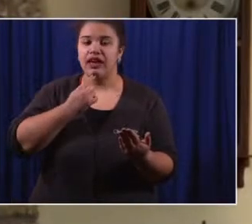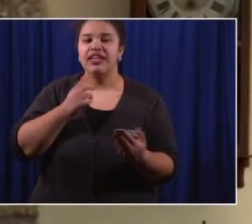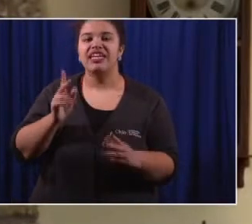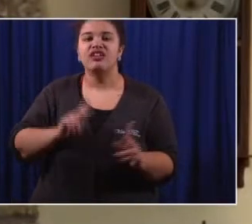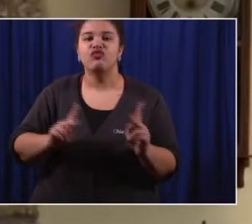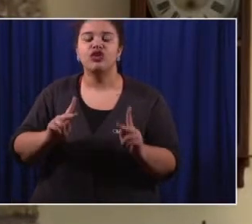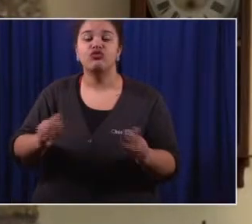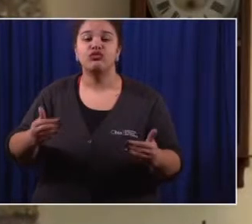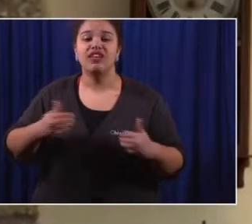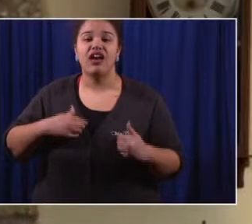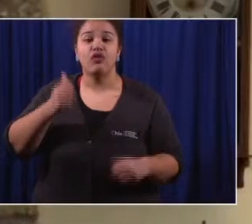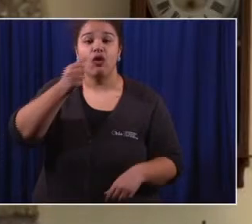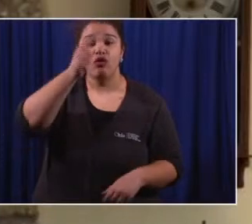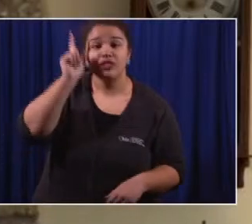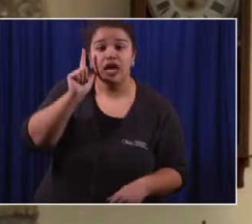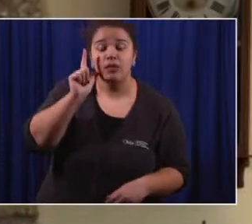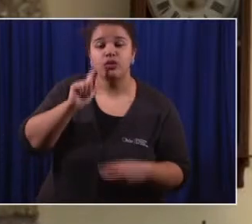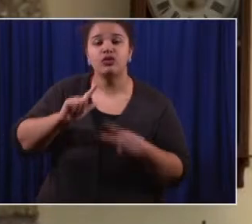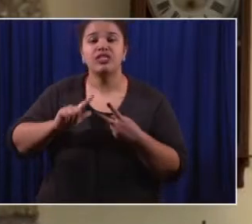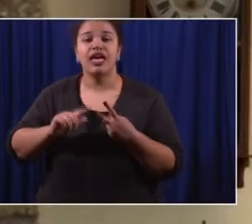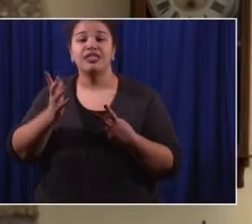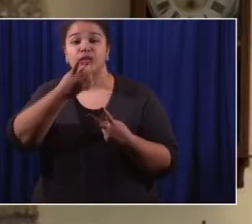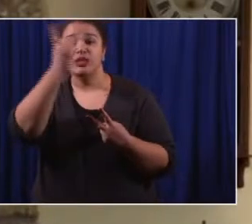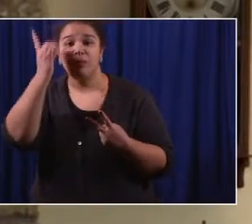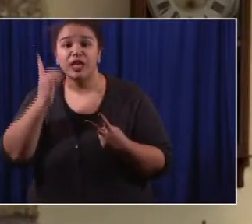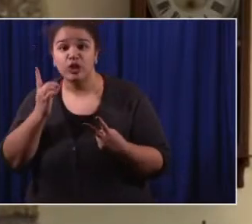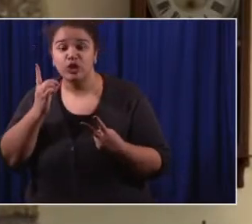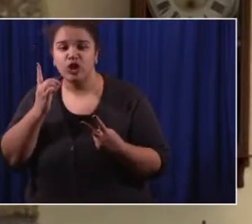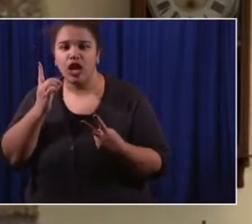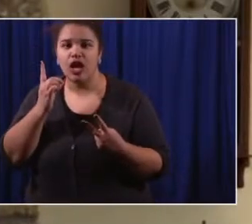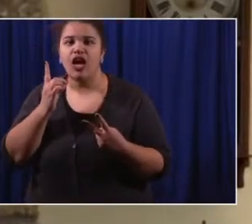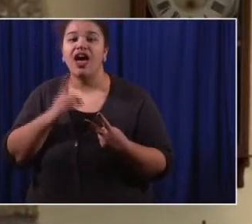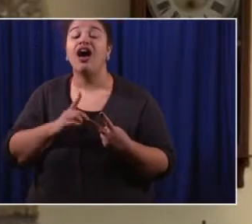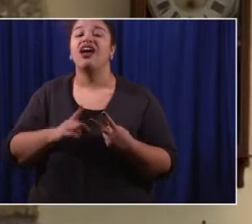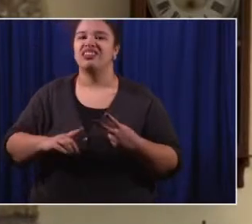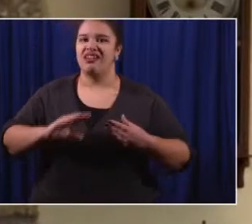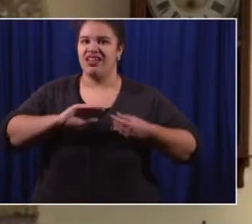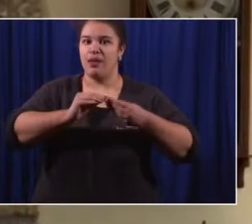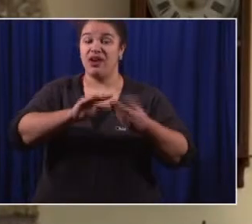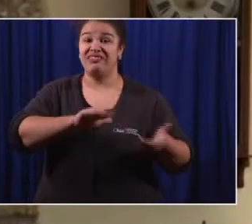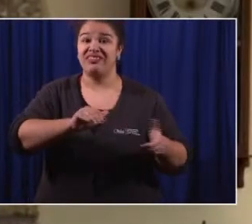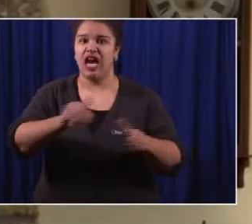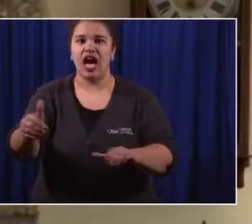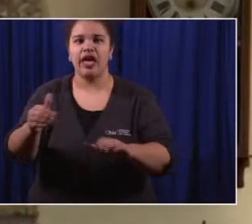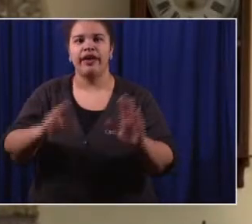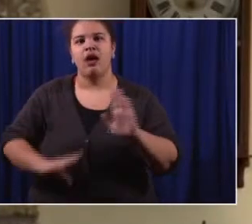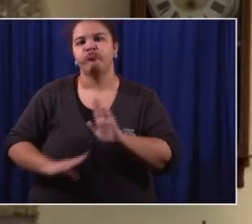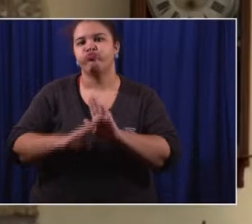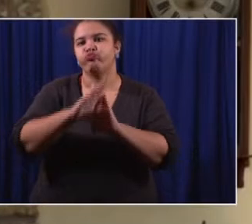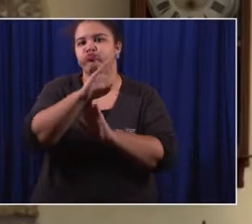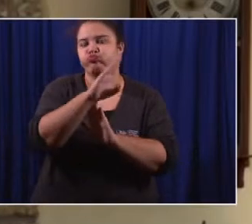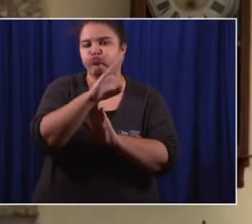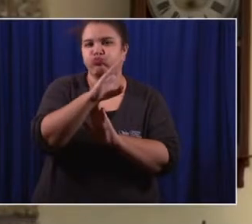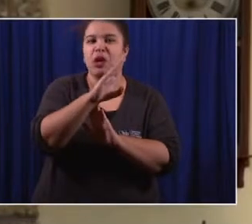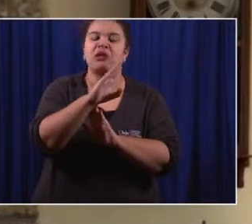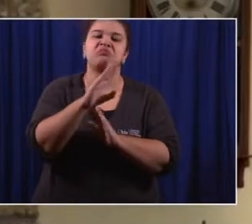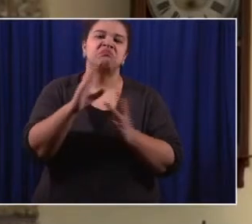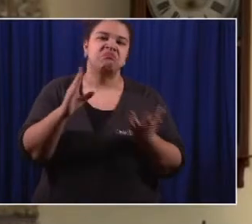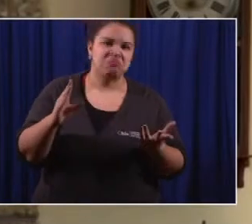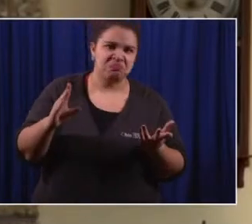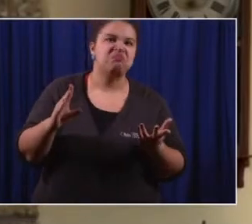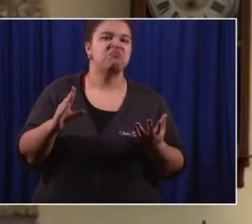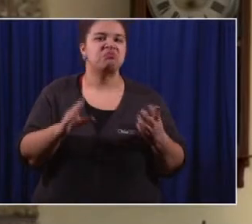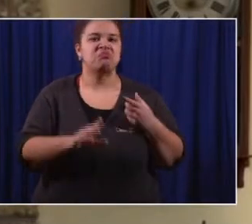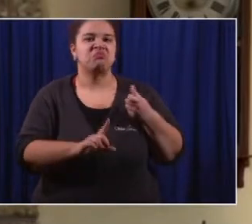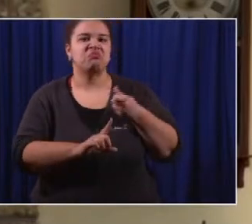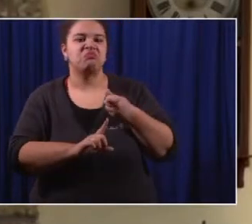dementia patients are dying, which is often cited as a result of COVID-19, unfortunately. But several have also